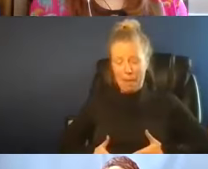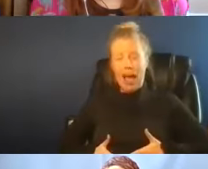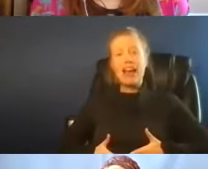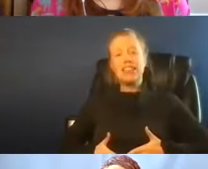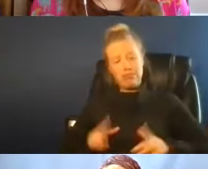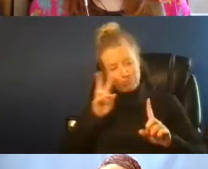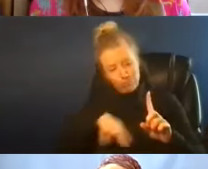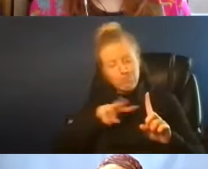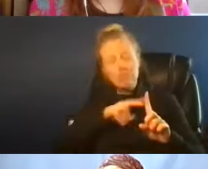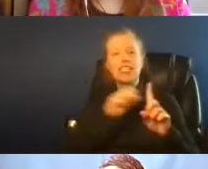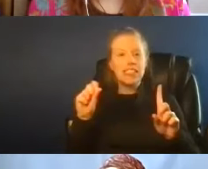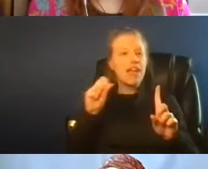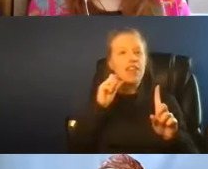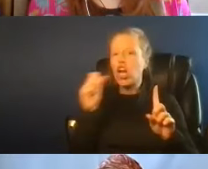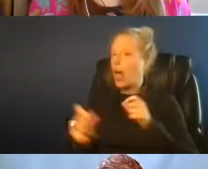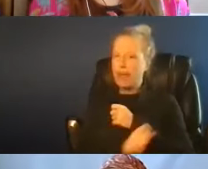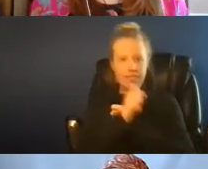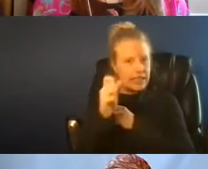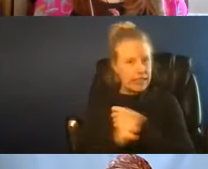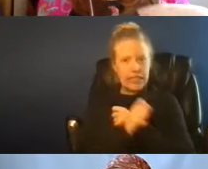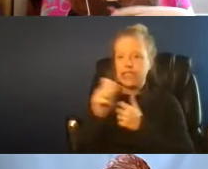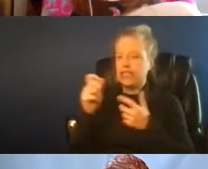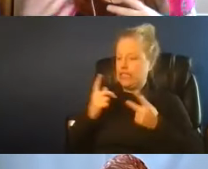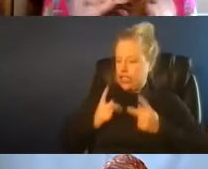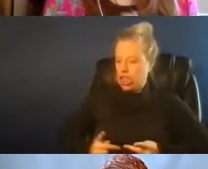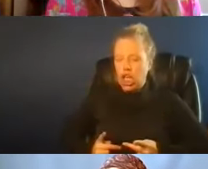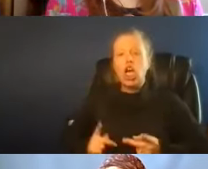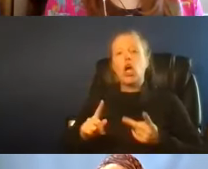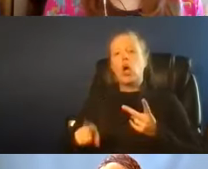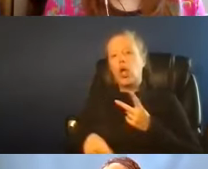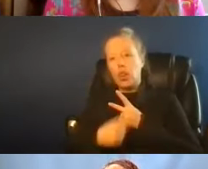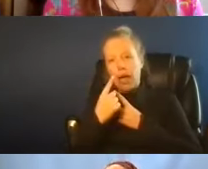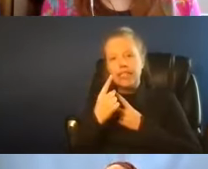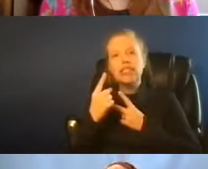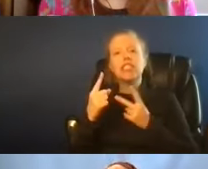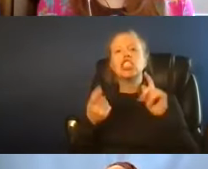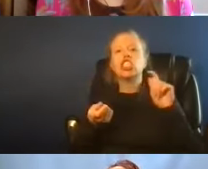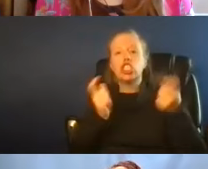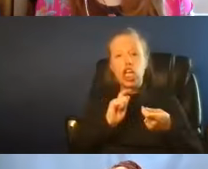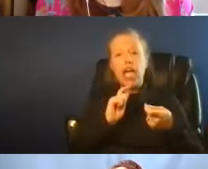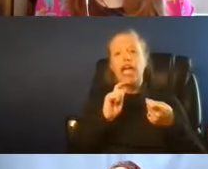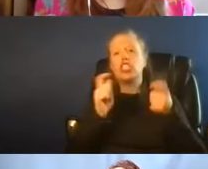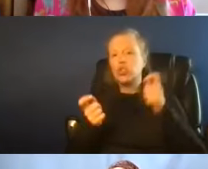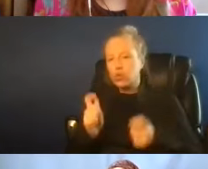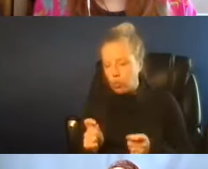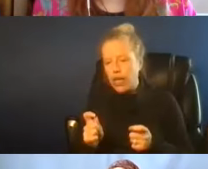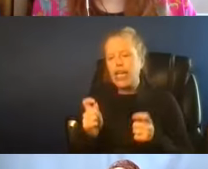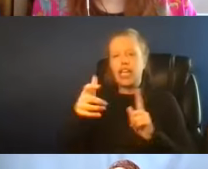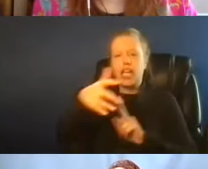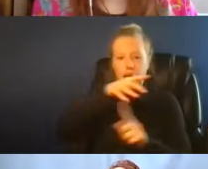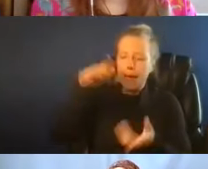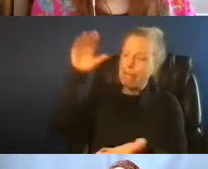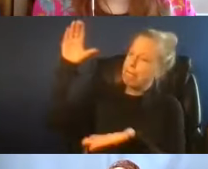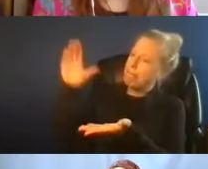they aren't being physically harmed or threatened. We work with them to change or tweak their environment to minimize the risk of